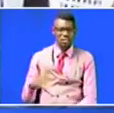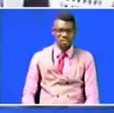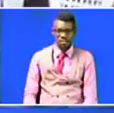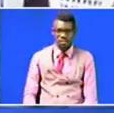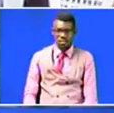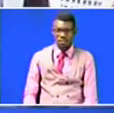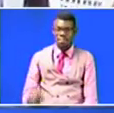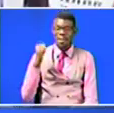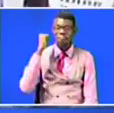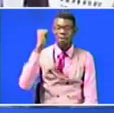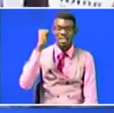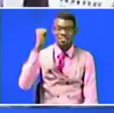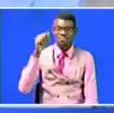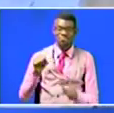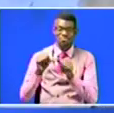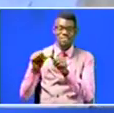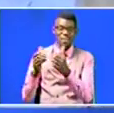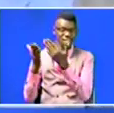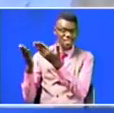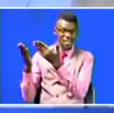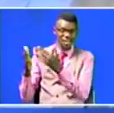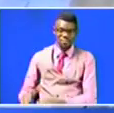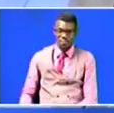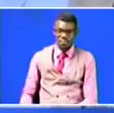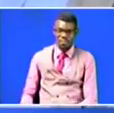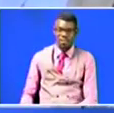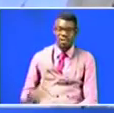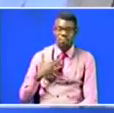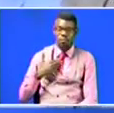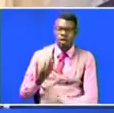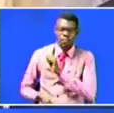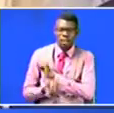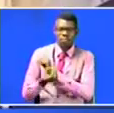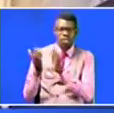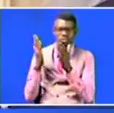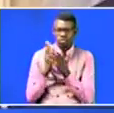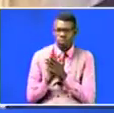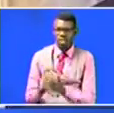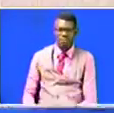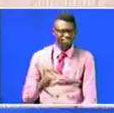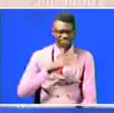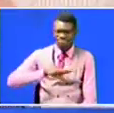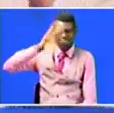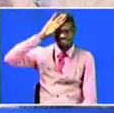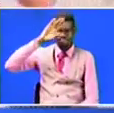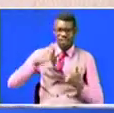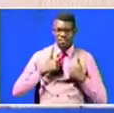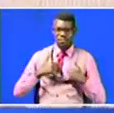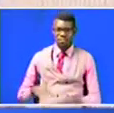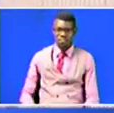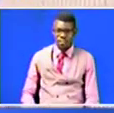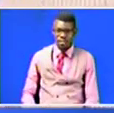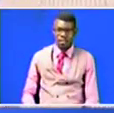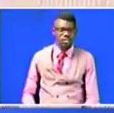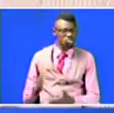Majukwaa ya siasa sasa yakisheheni mjadala huo, wadau wakuu wakielezea kutamausha kwao na mipango hiyo. And what saddened